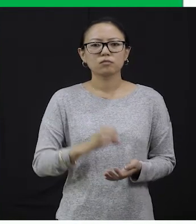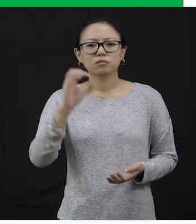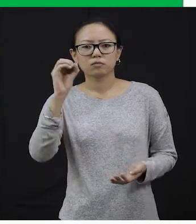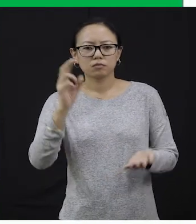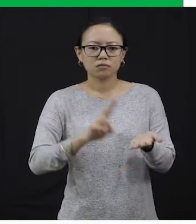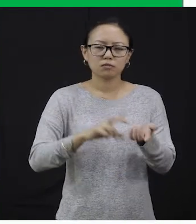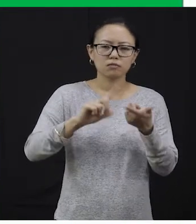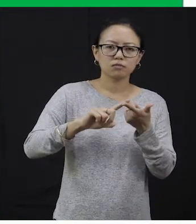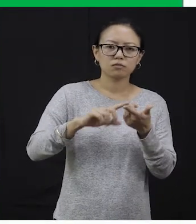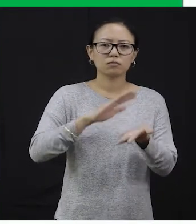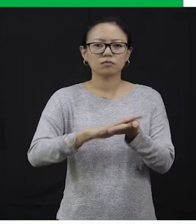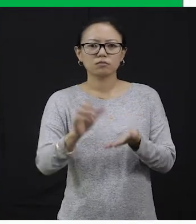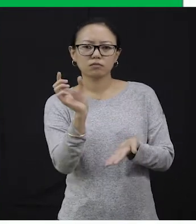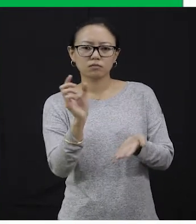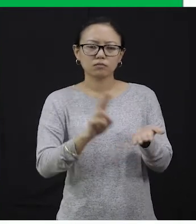ONE1